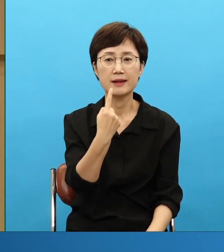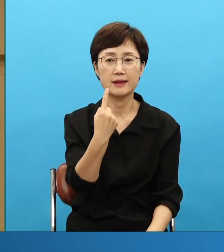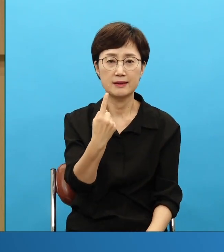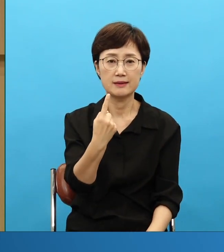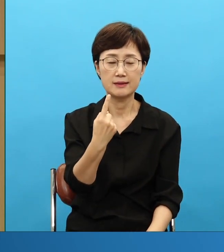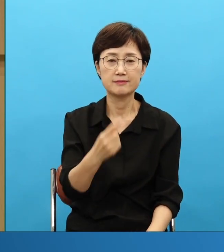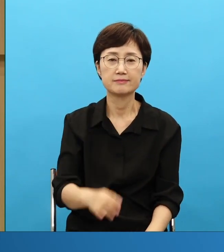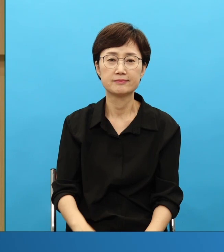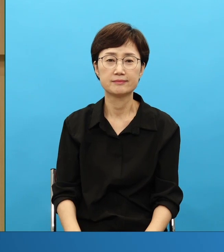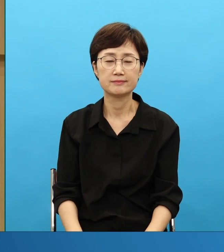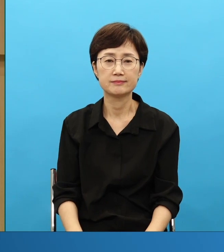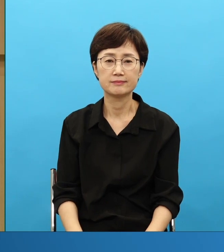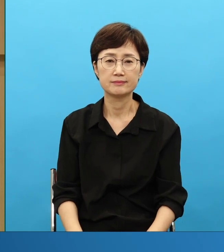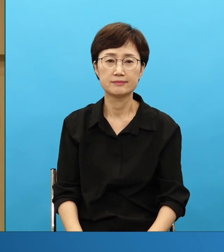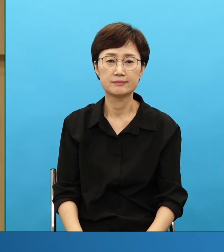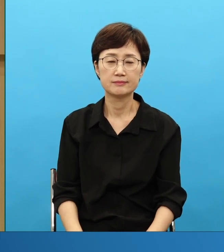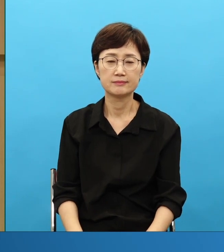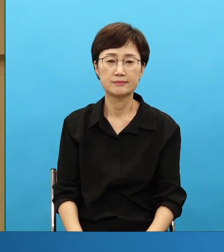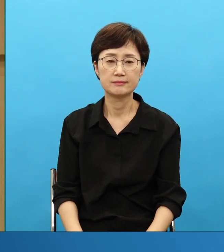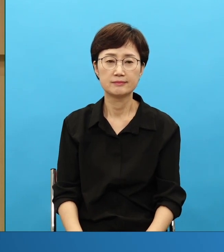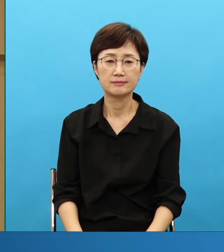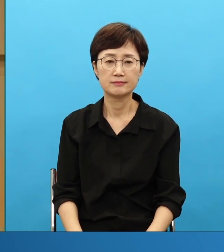praise together hymn number 1.